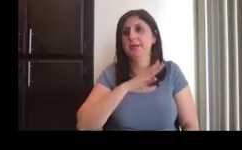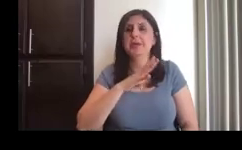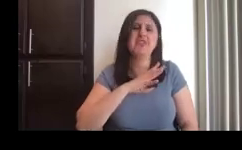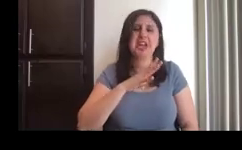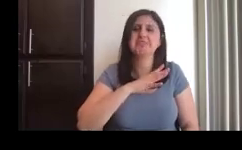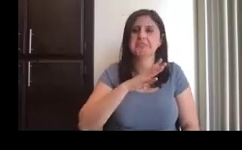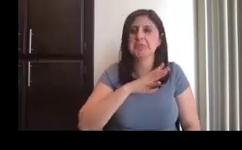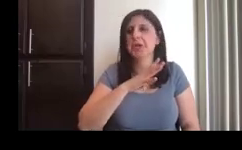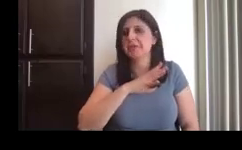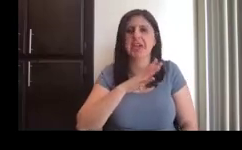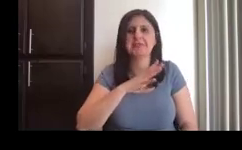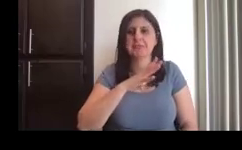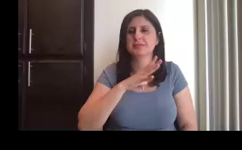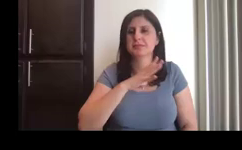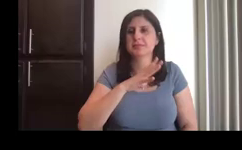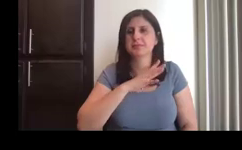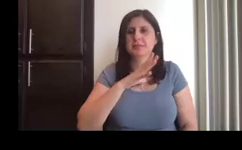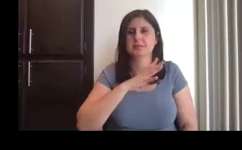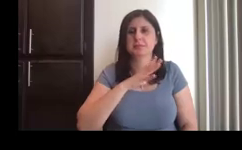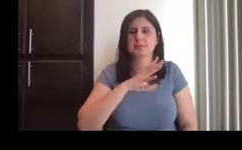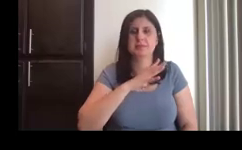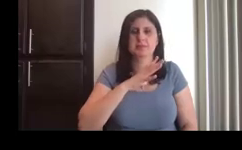How are you? Oh, I'm fine. Good, I'm fine.